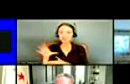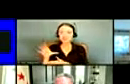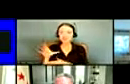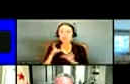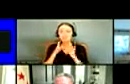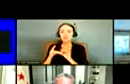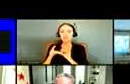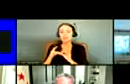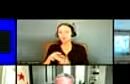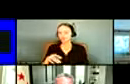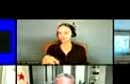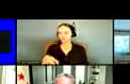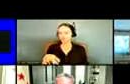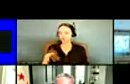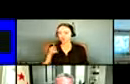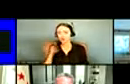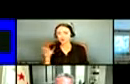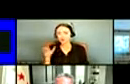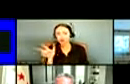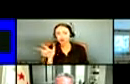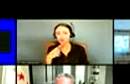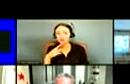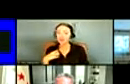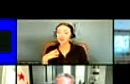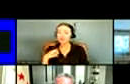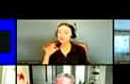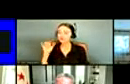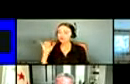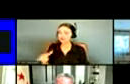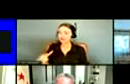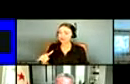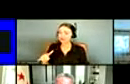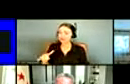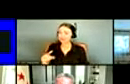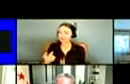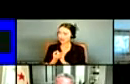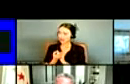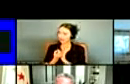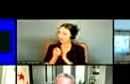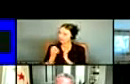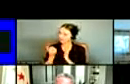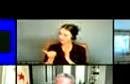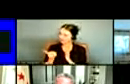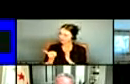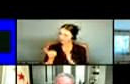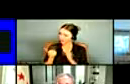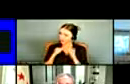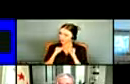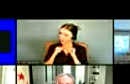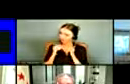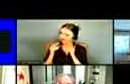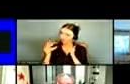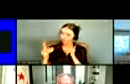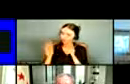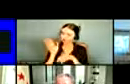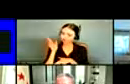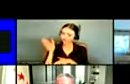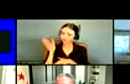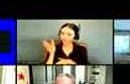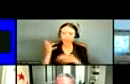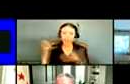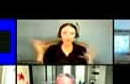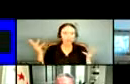turn on red, will that all be eliminated as we go forward in the future and whatever that will be